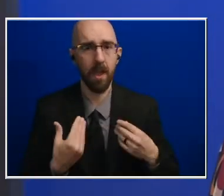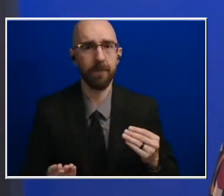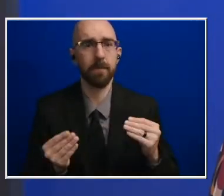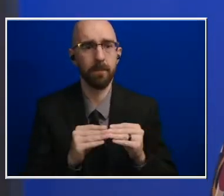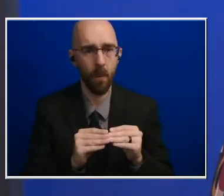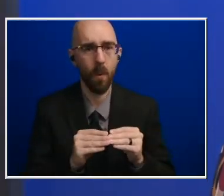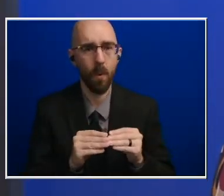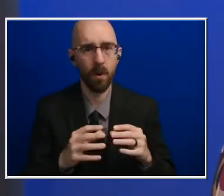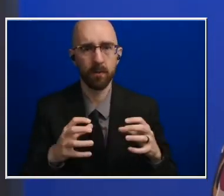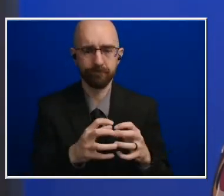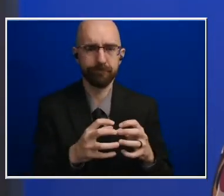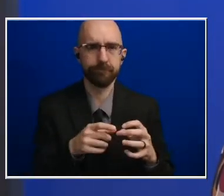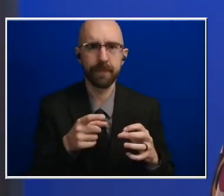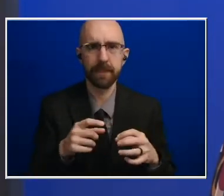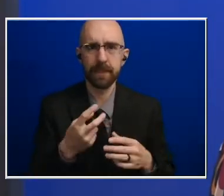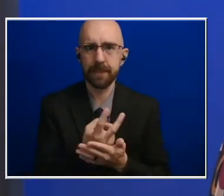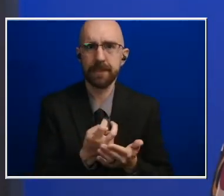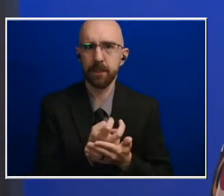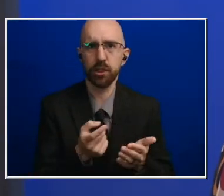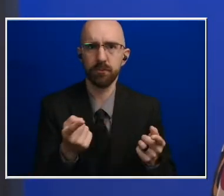seizures, and